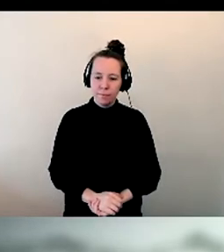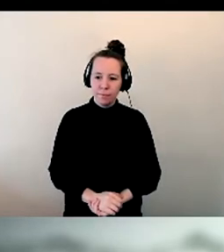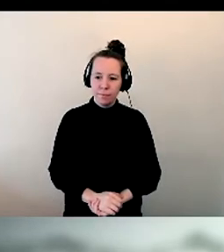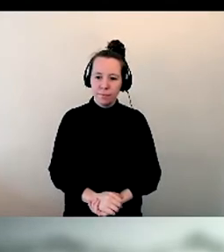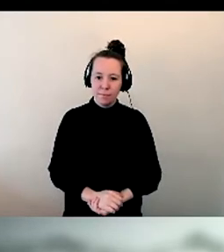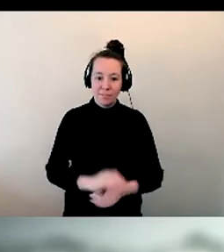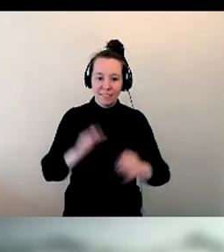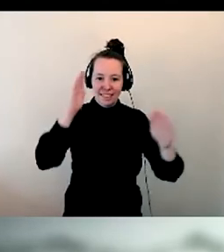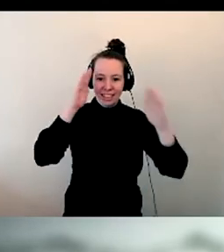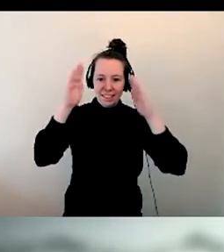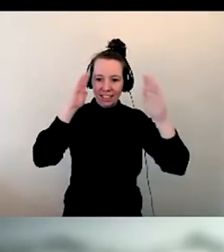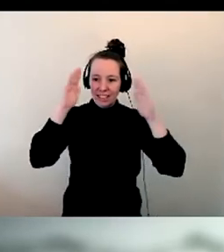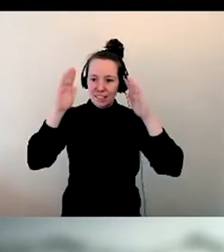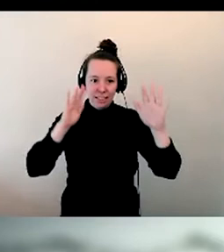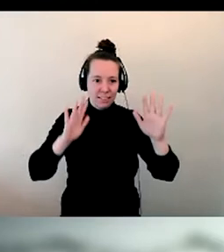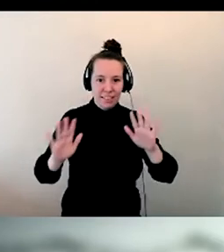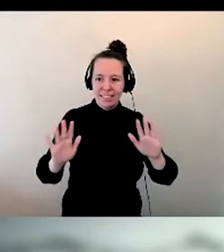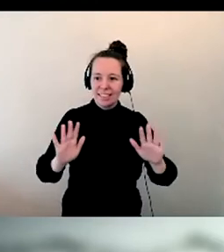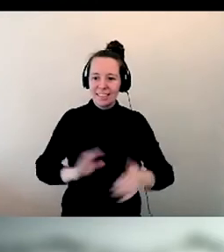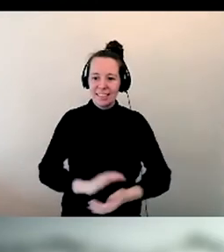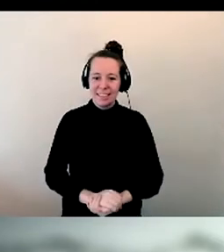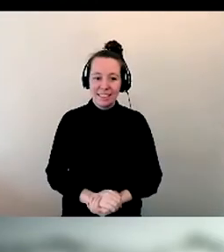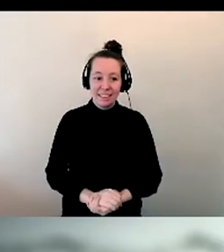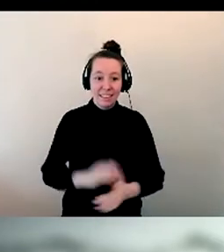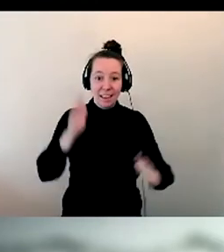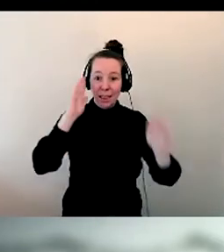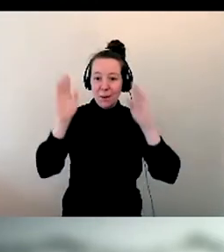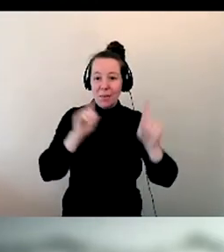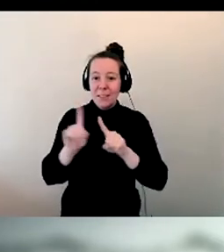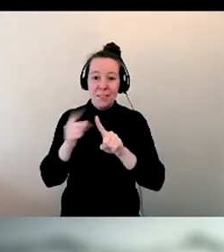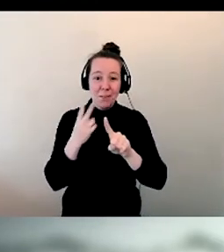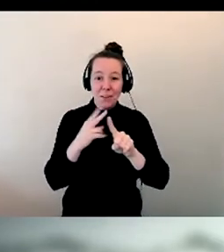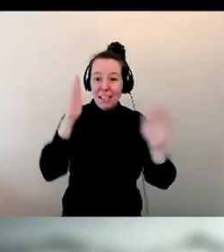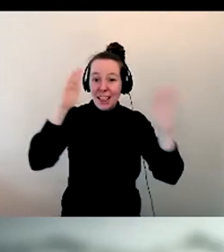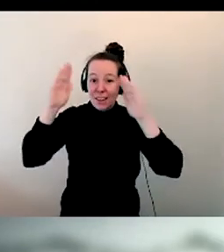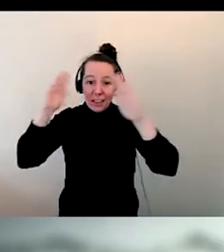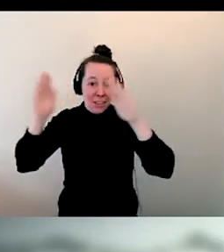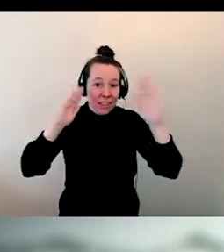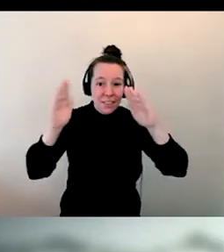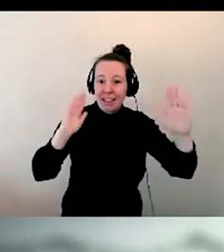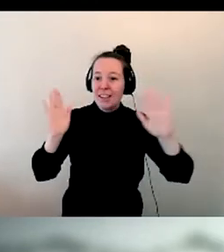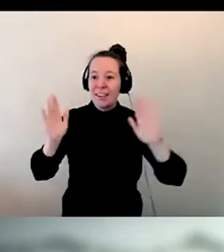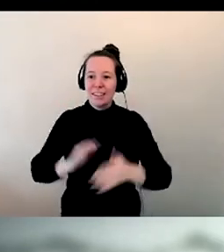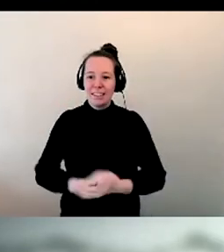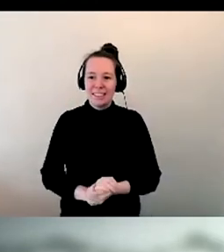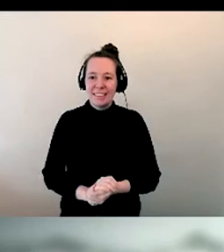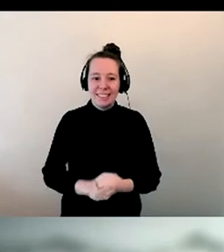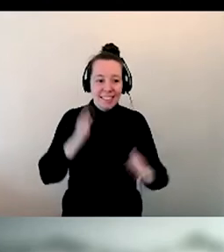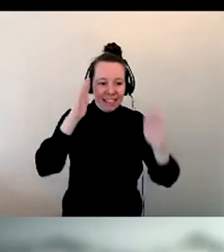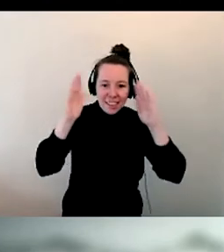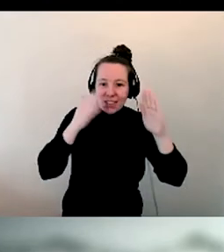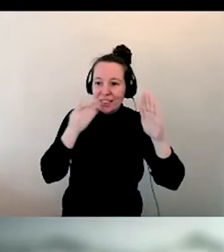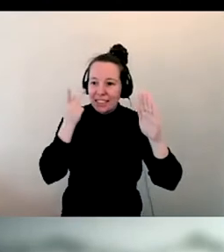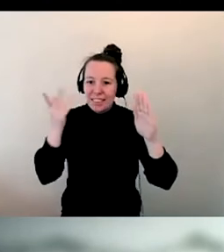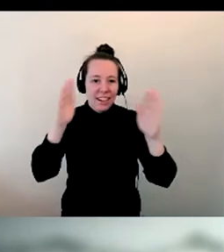Hello, how are you? Hi. Hello. Hello, Danielle, Kimberly, Arundhati, Lou,